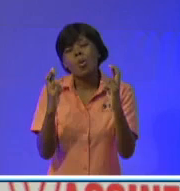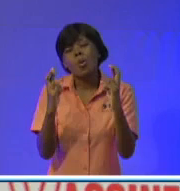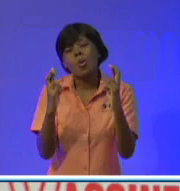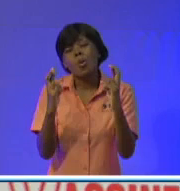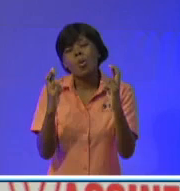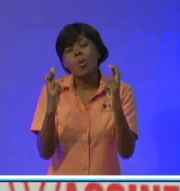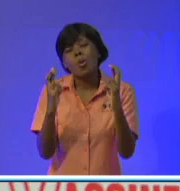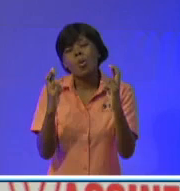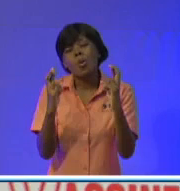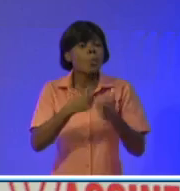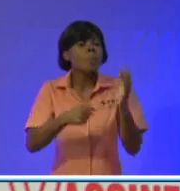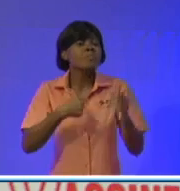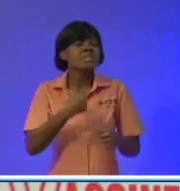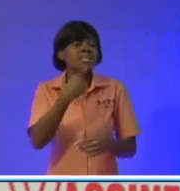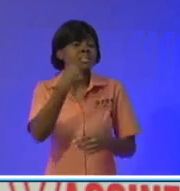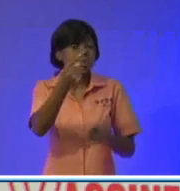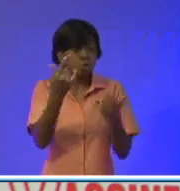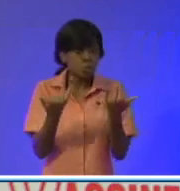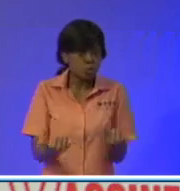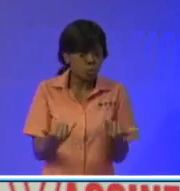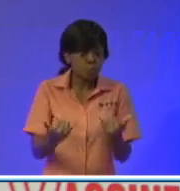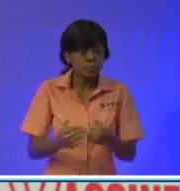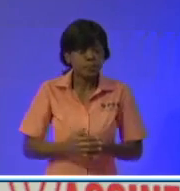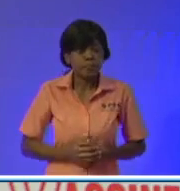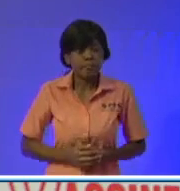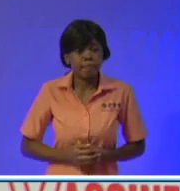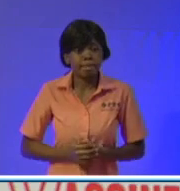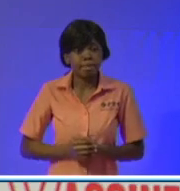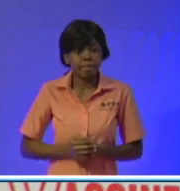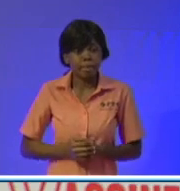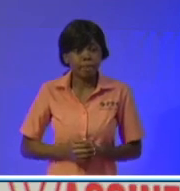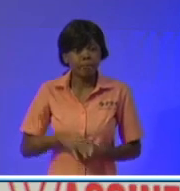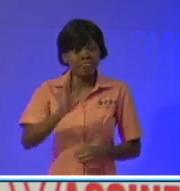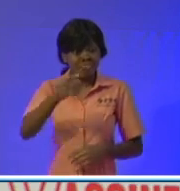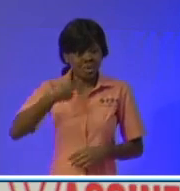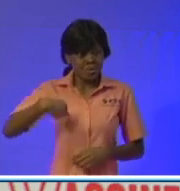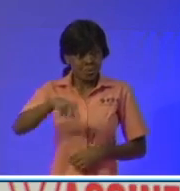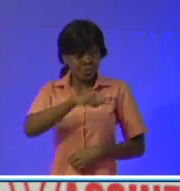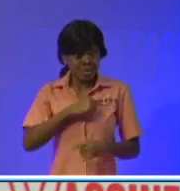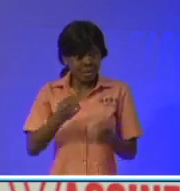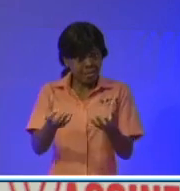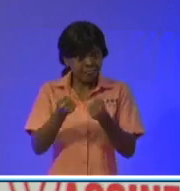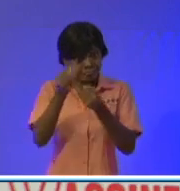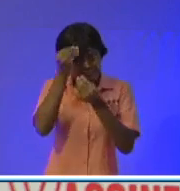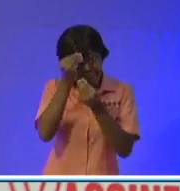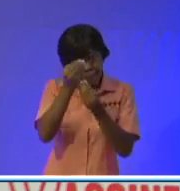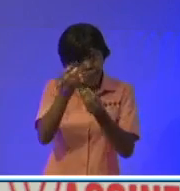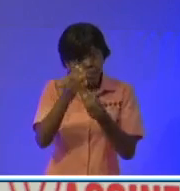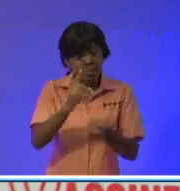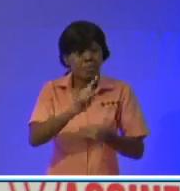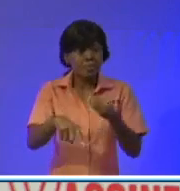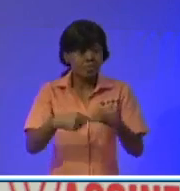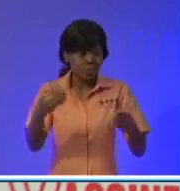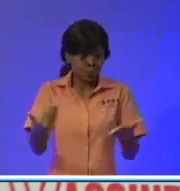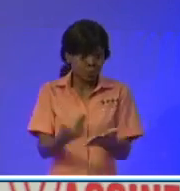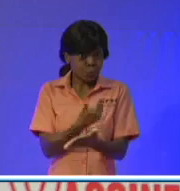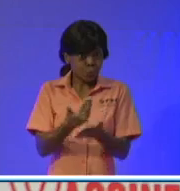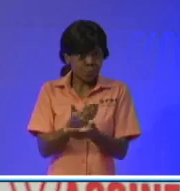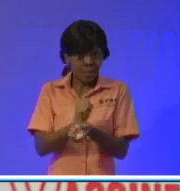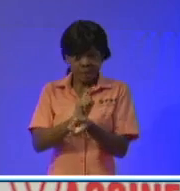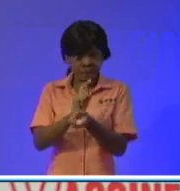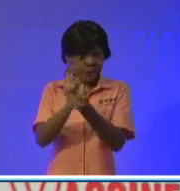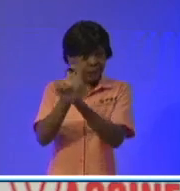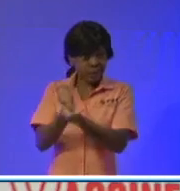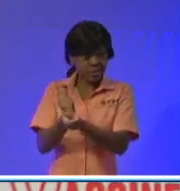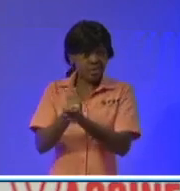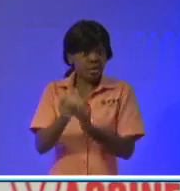The preliminary information about Omicron seems to be that it is